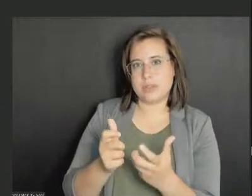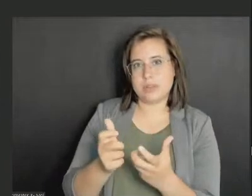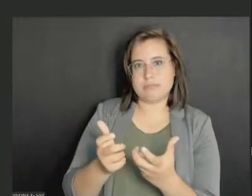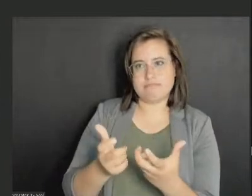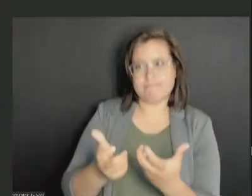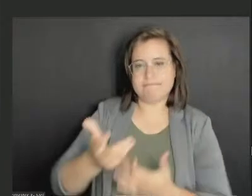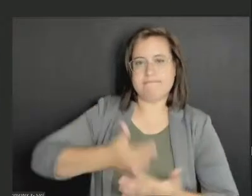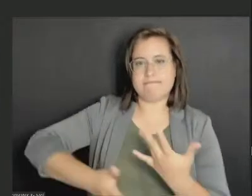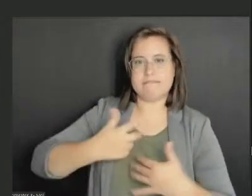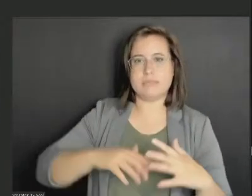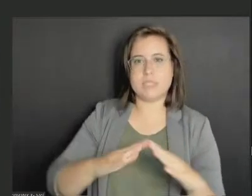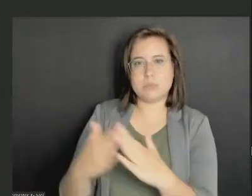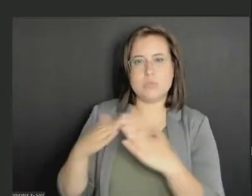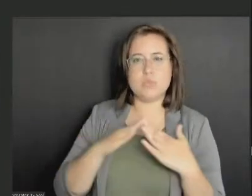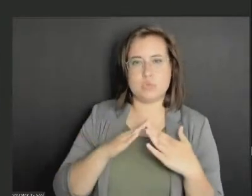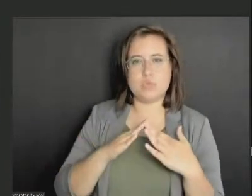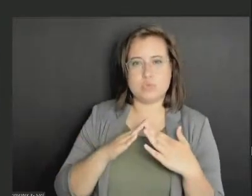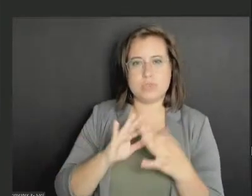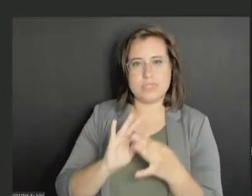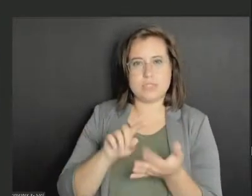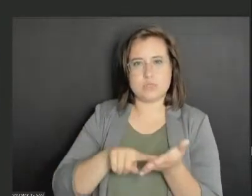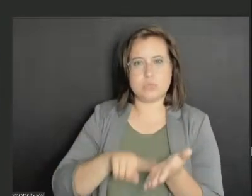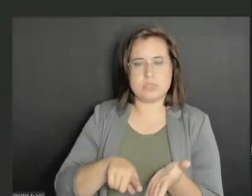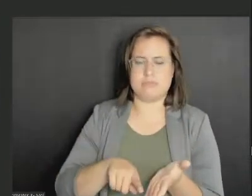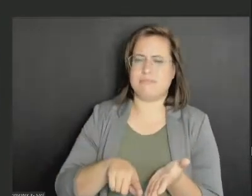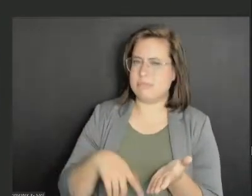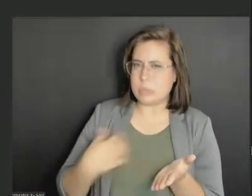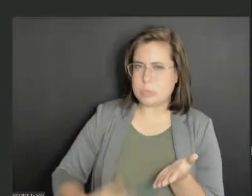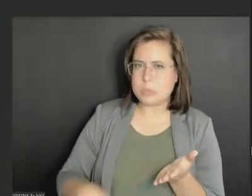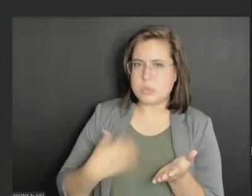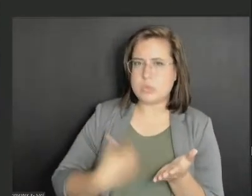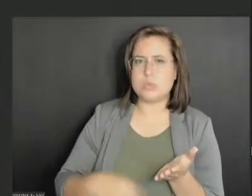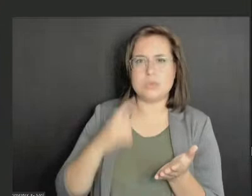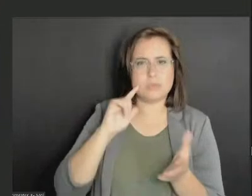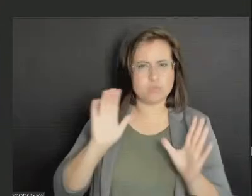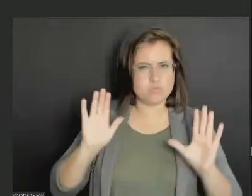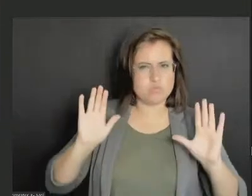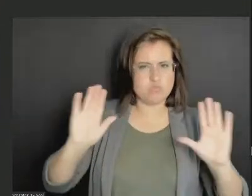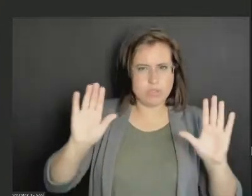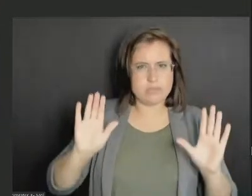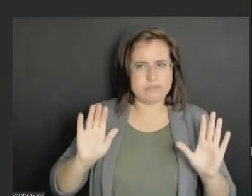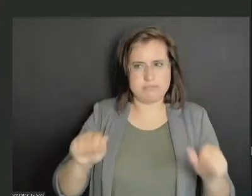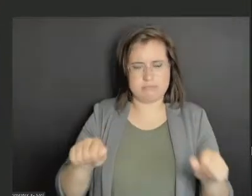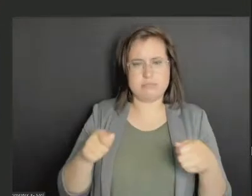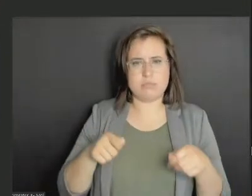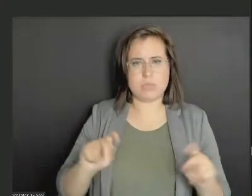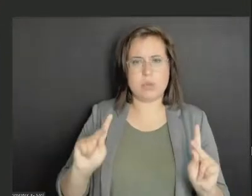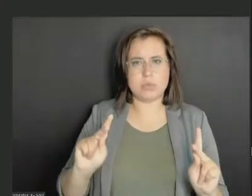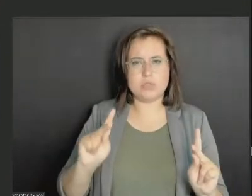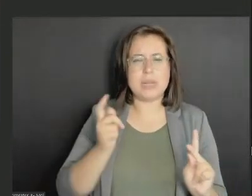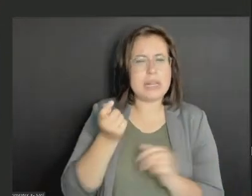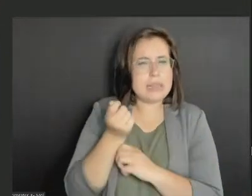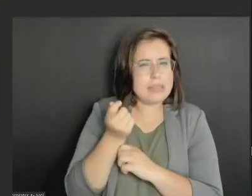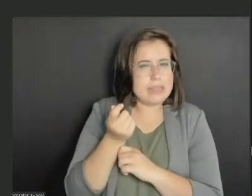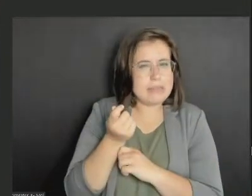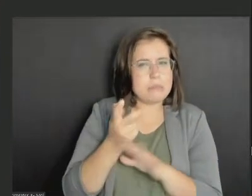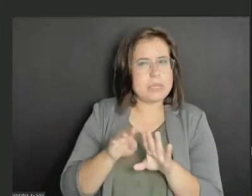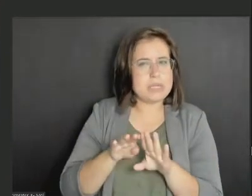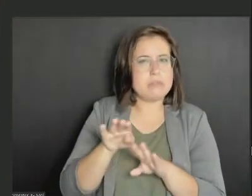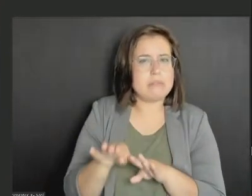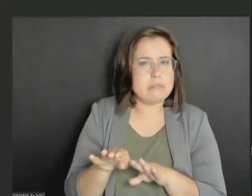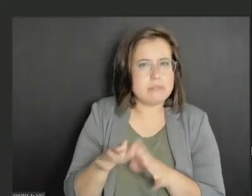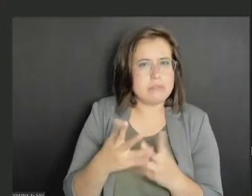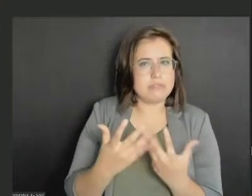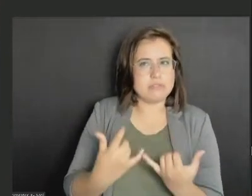communities when it comes to research. I think that's a huge potential opportunity that there's been a little bit movement into that, but I just